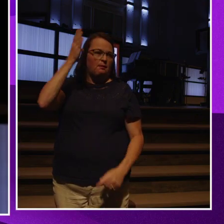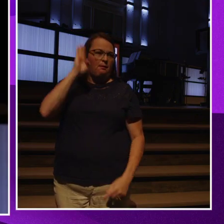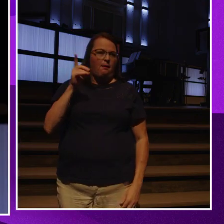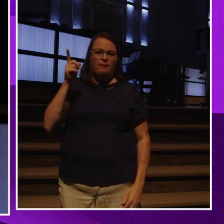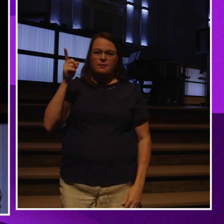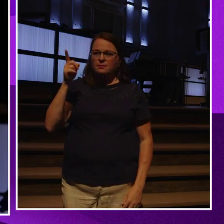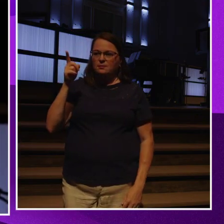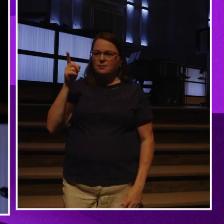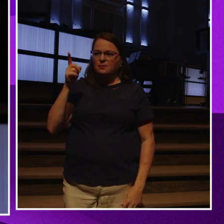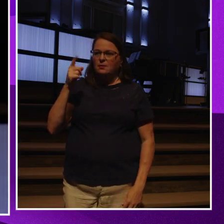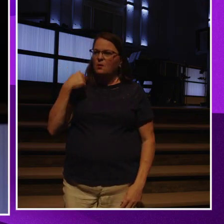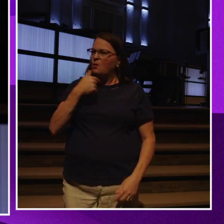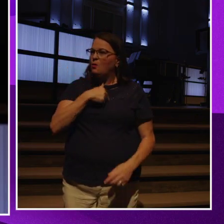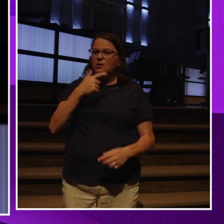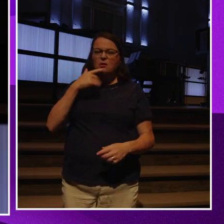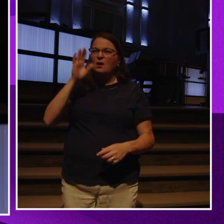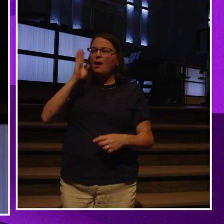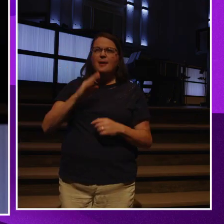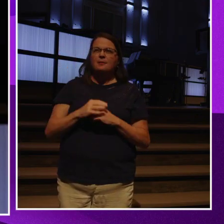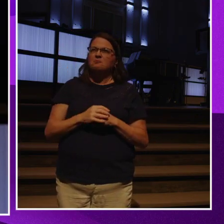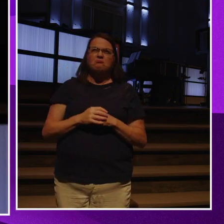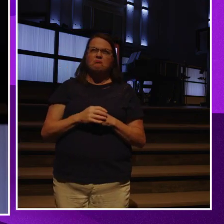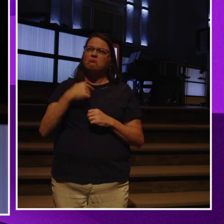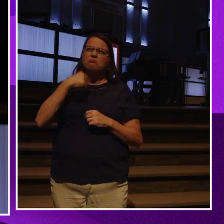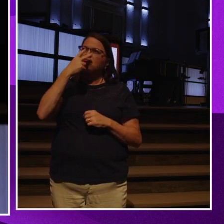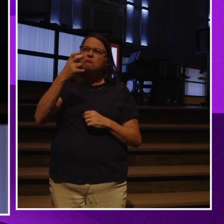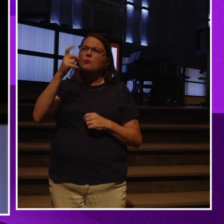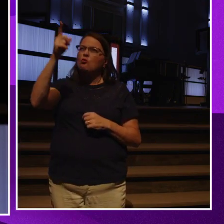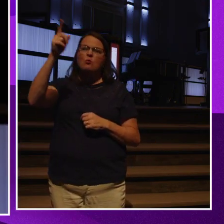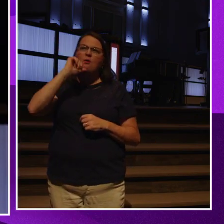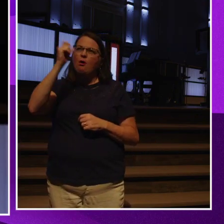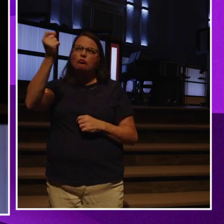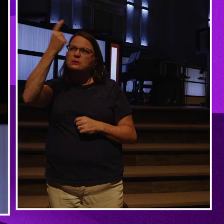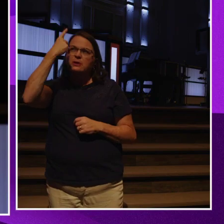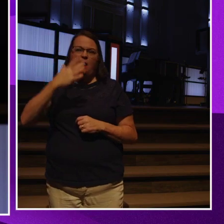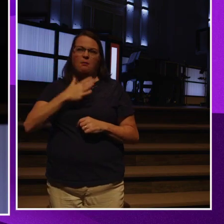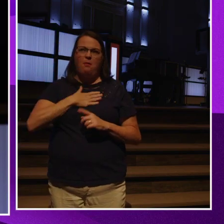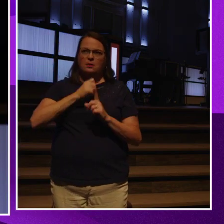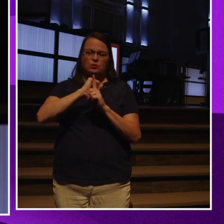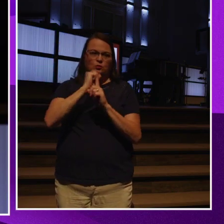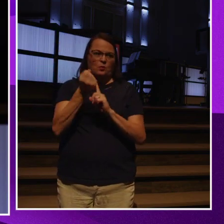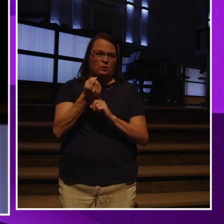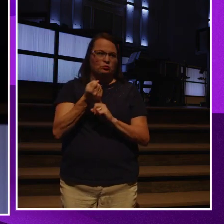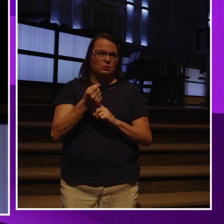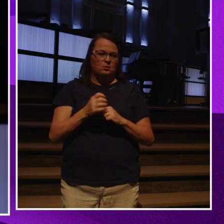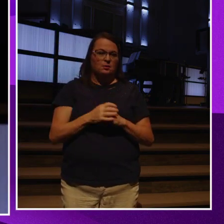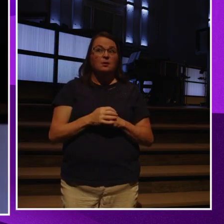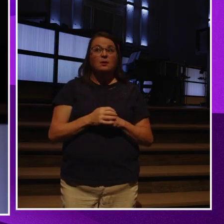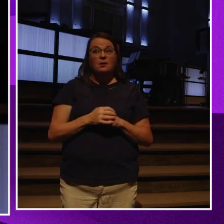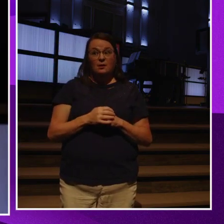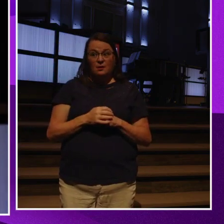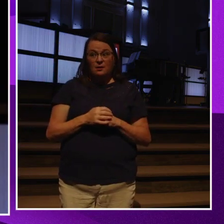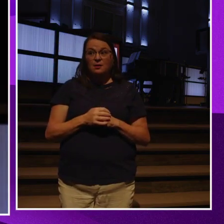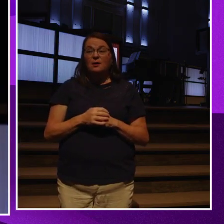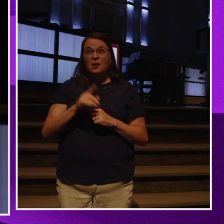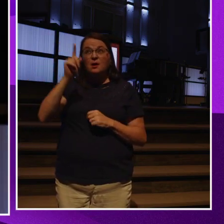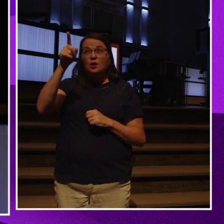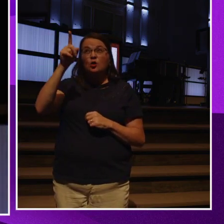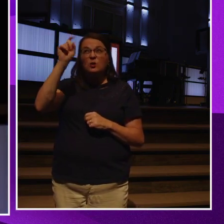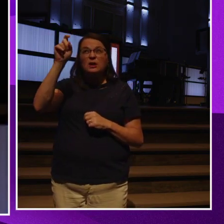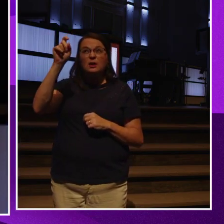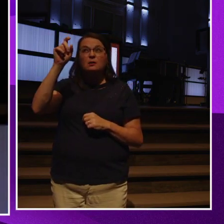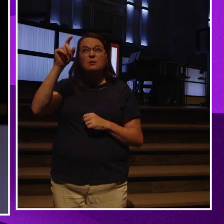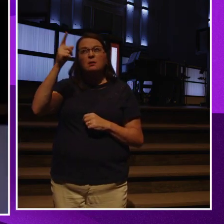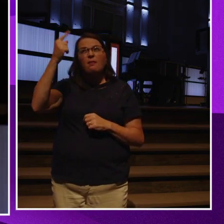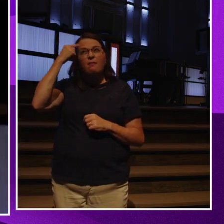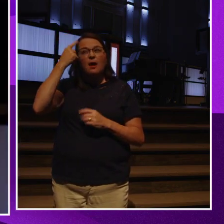say, God, I don't think you understand this situation. And you need to reconsider. But